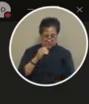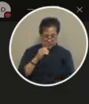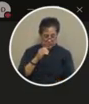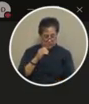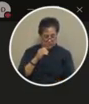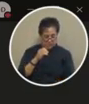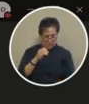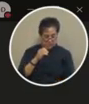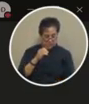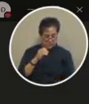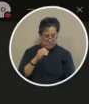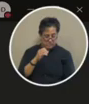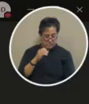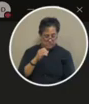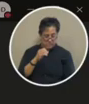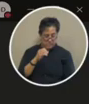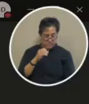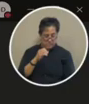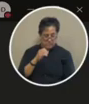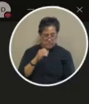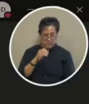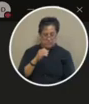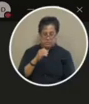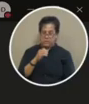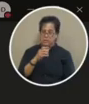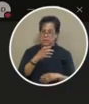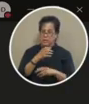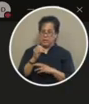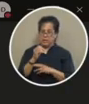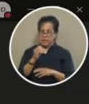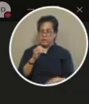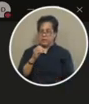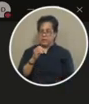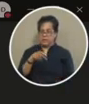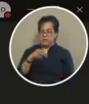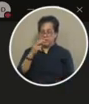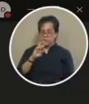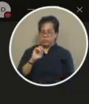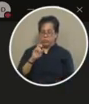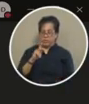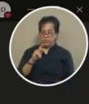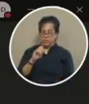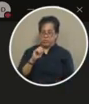competition survey was done, and we are recommending awards to Replica Inc., the highest ranked offer.